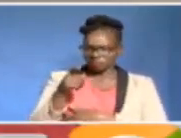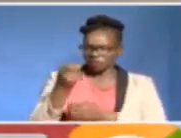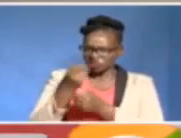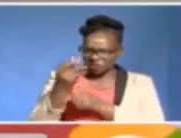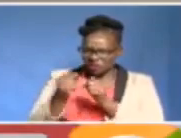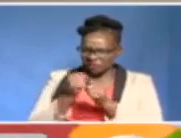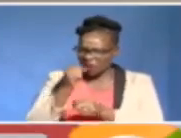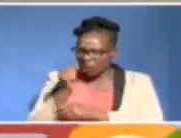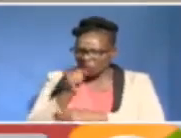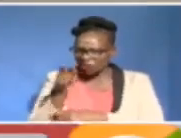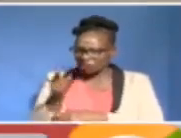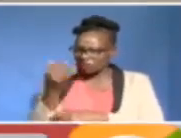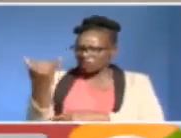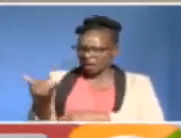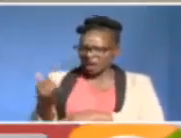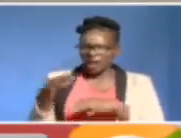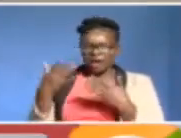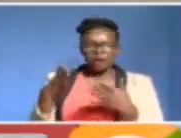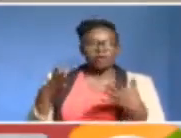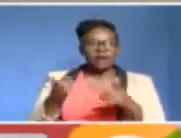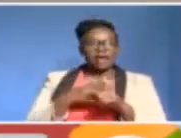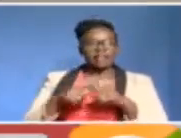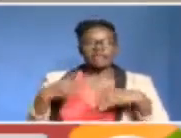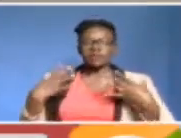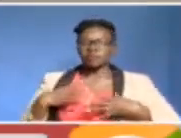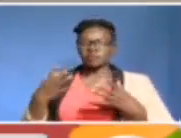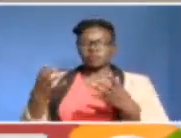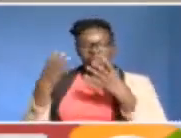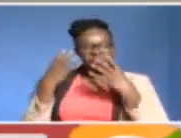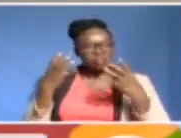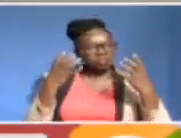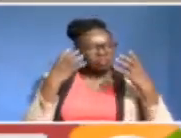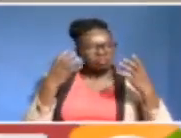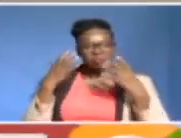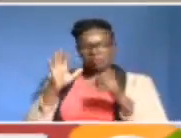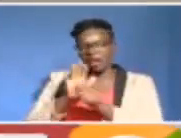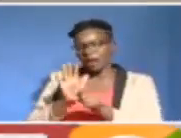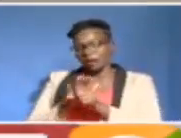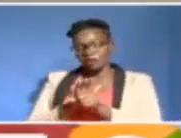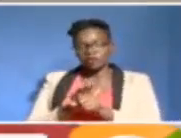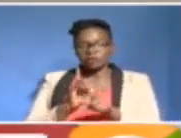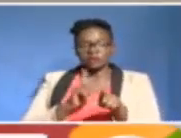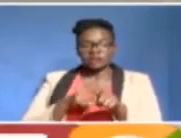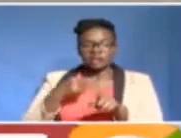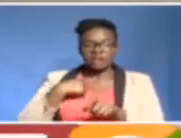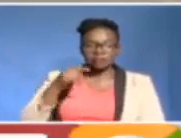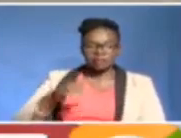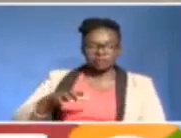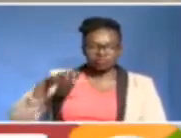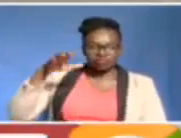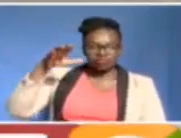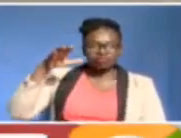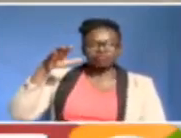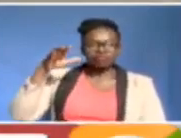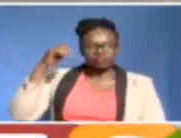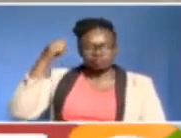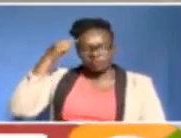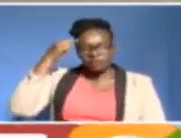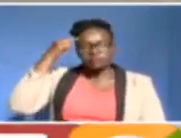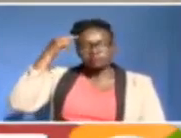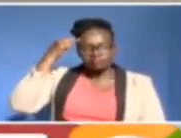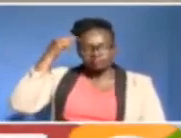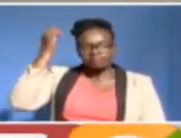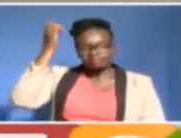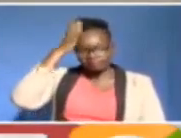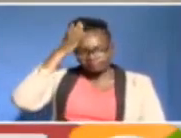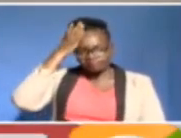like. So I suffered rejection well when I was a baby. And when I grew up, it was in my head. And I was like, how do I fight